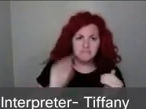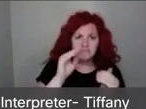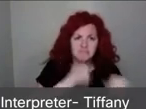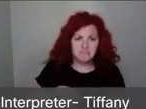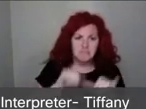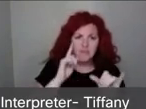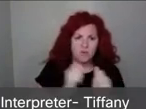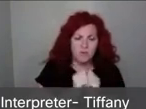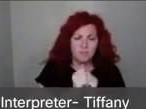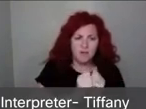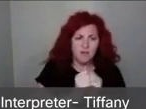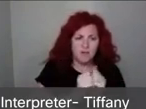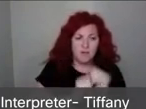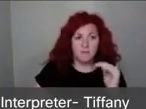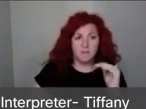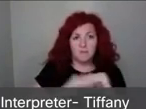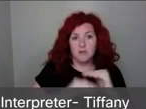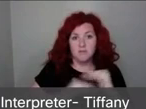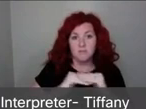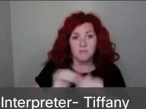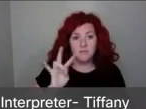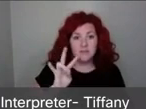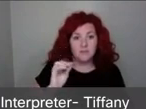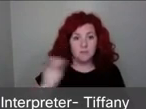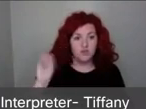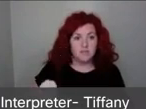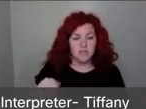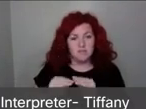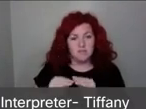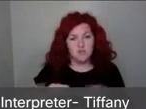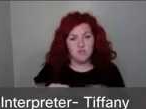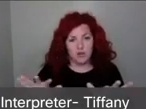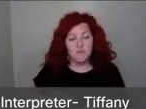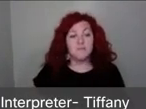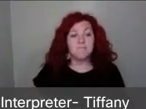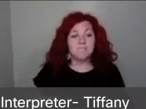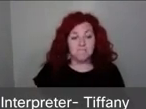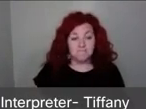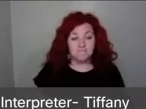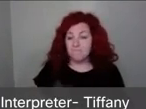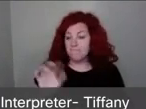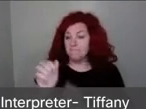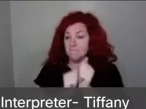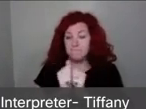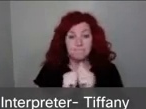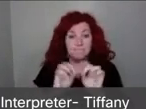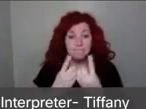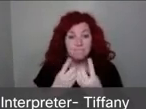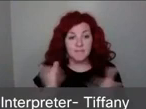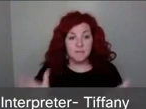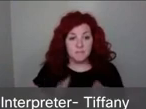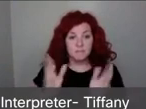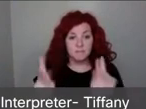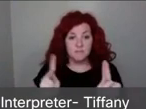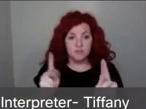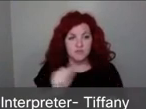competitiveness, a maximum 7% spread. Competitive districts encourage candidates to address the needs and concerns of